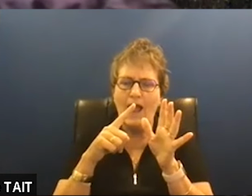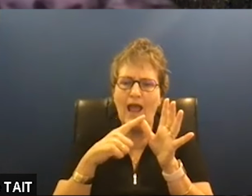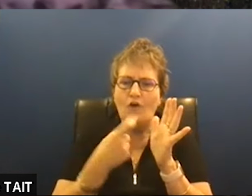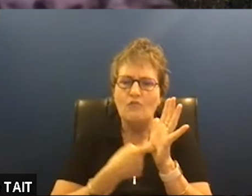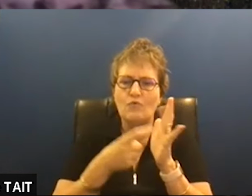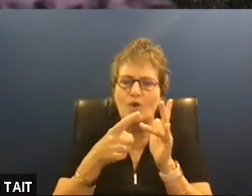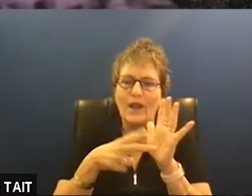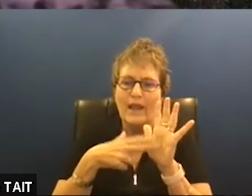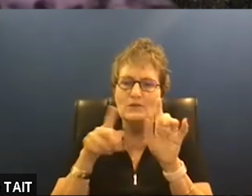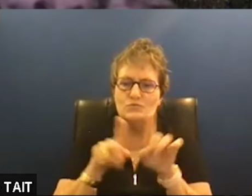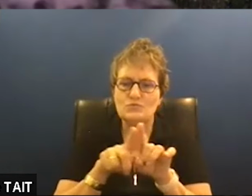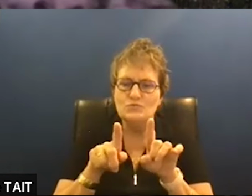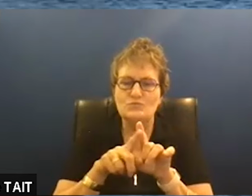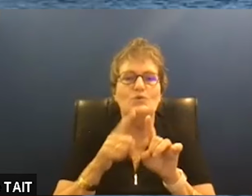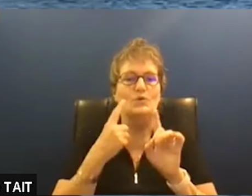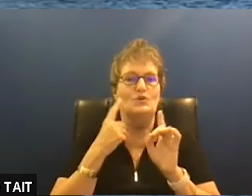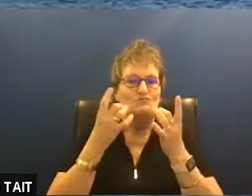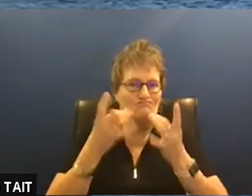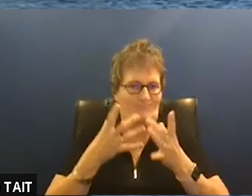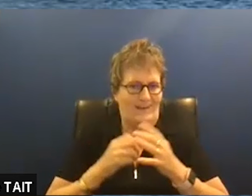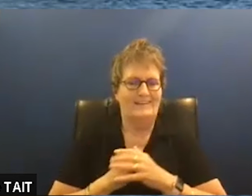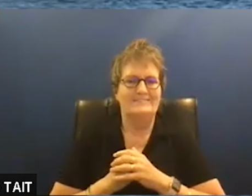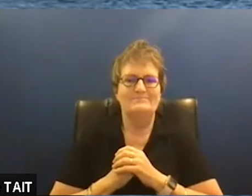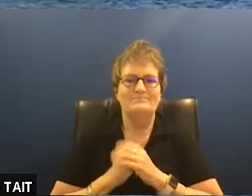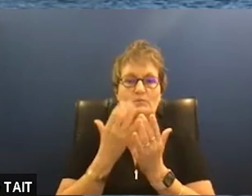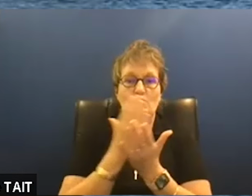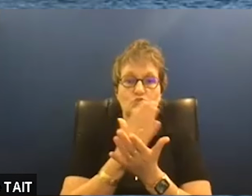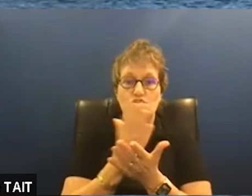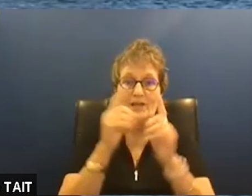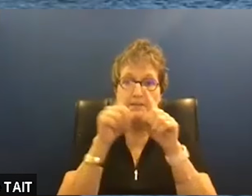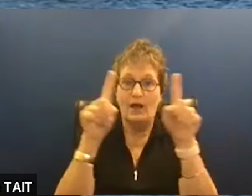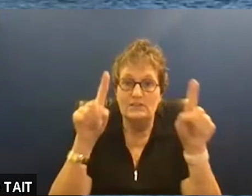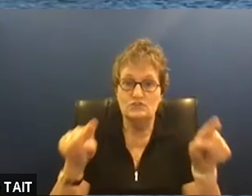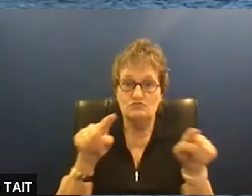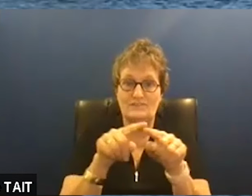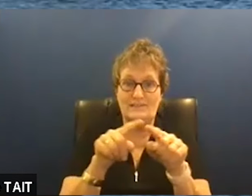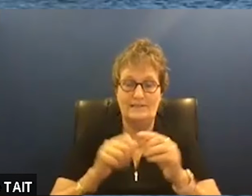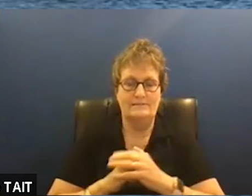let's do this. Okay, I'll just share my screen.